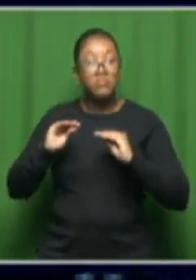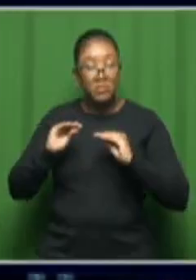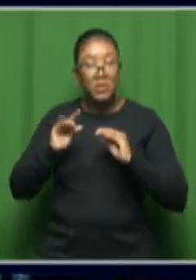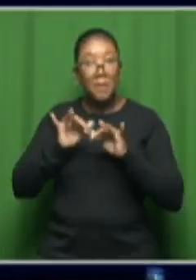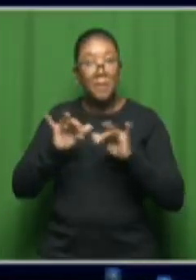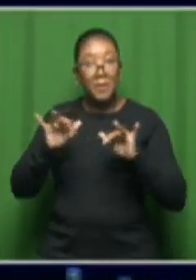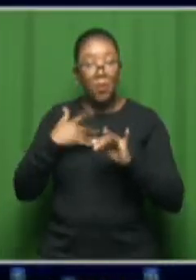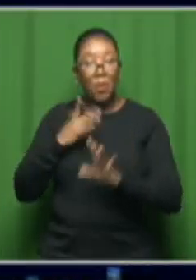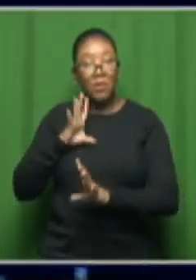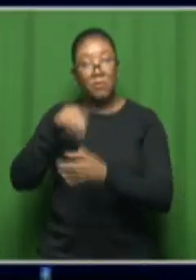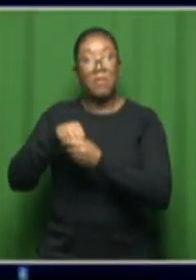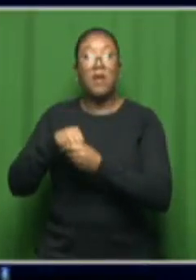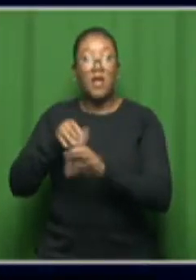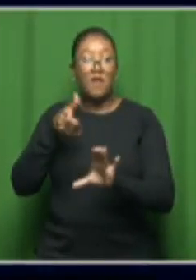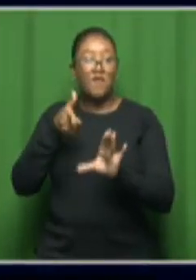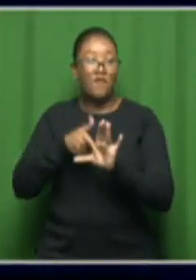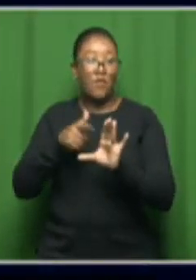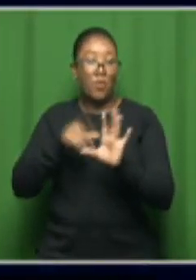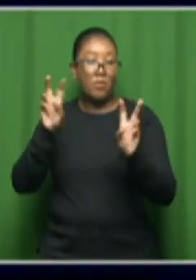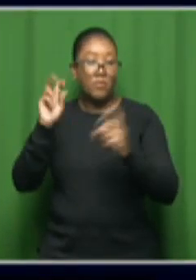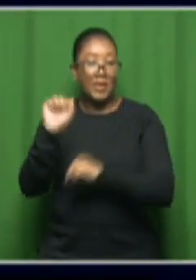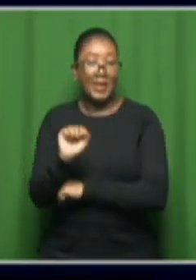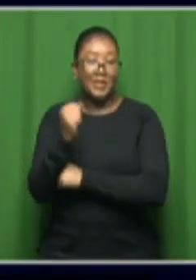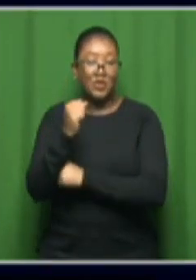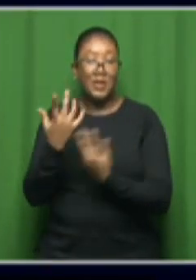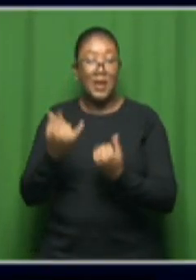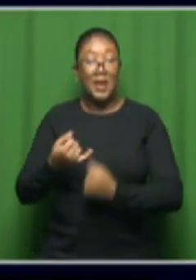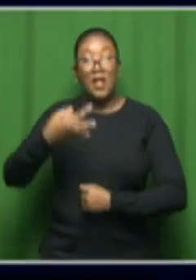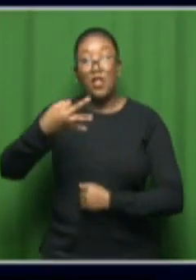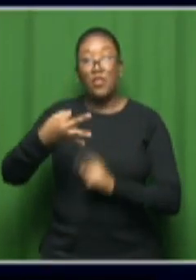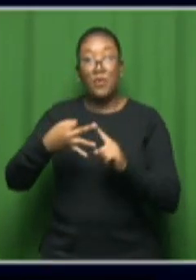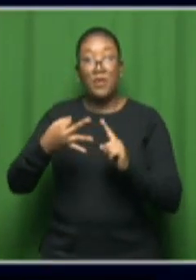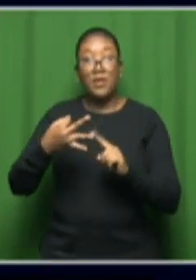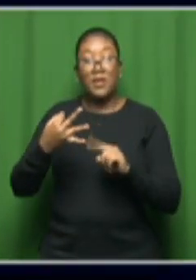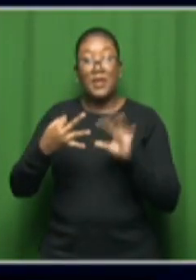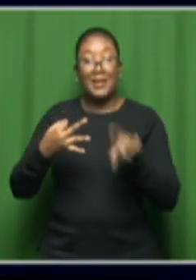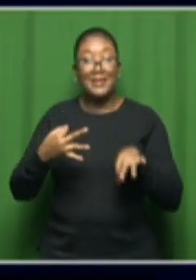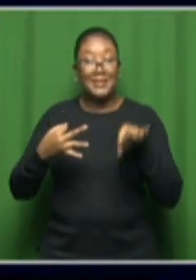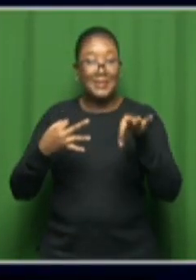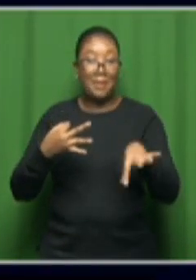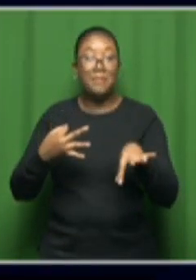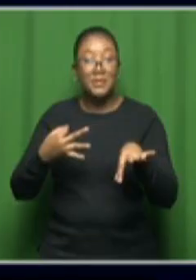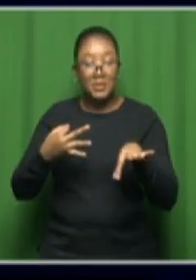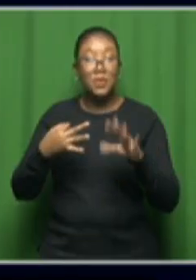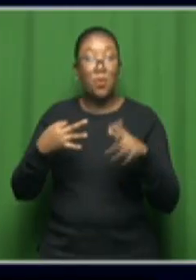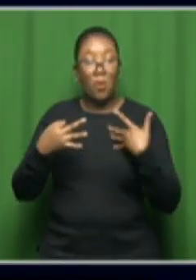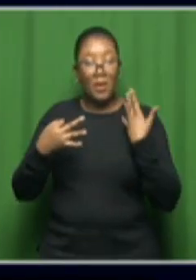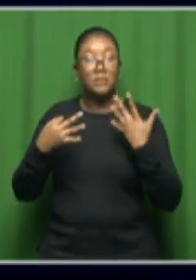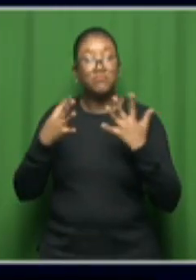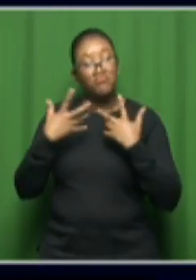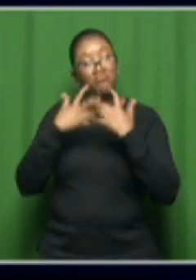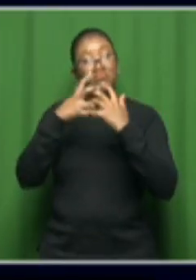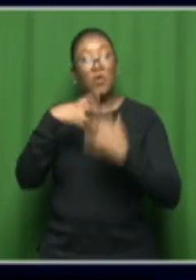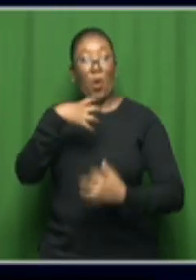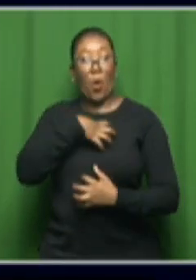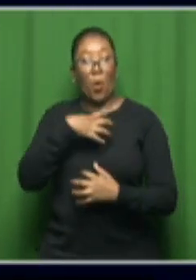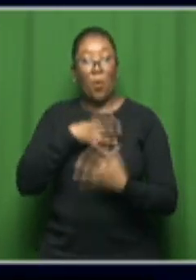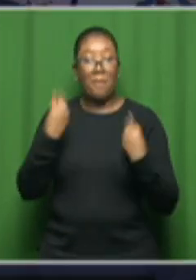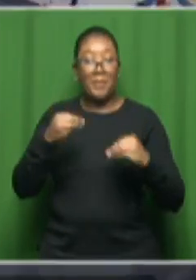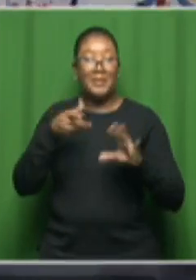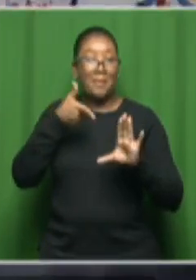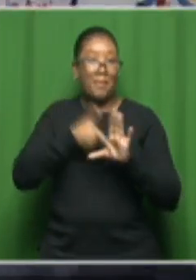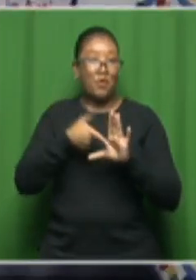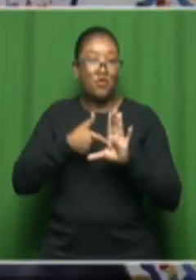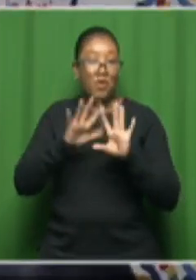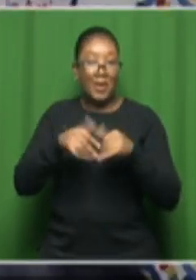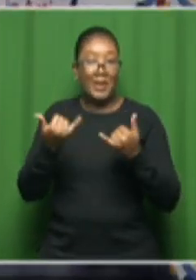the industry. He shares the top 3 tips for those who have their sights set on owning a fuel retail station.